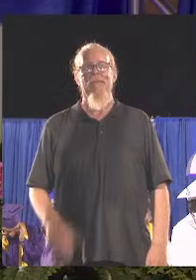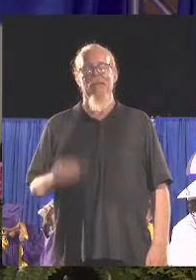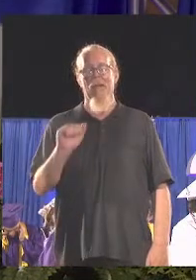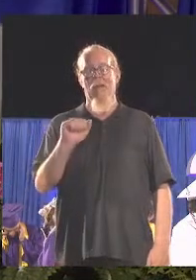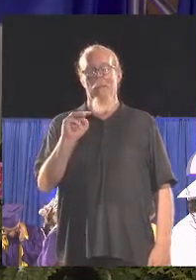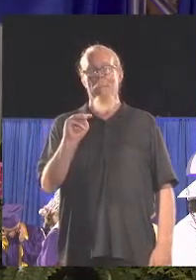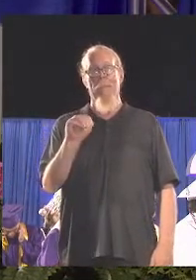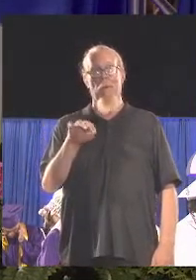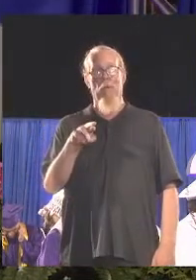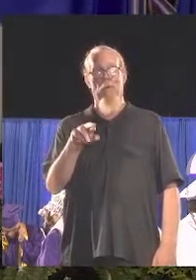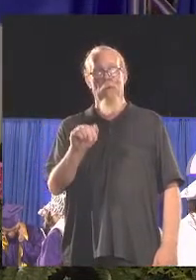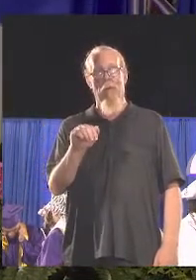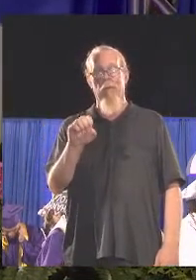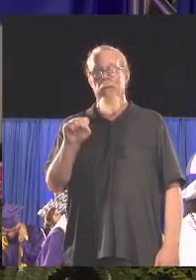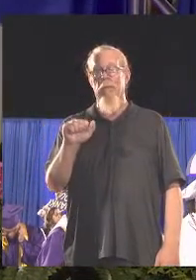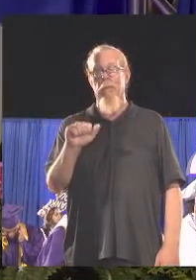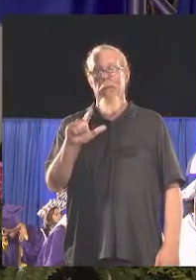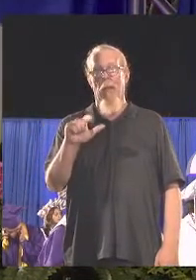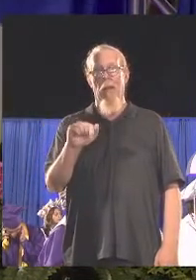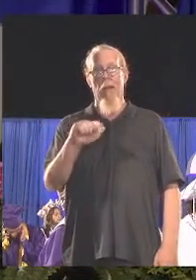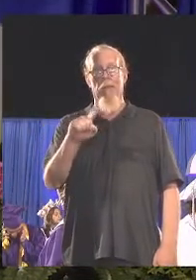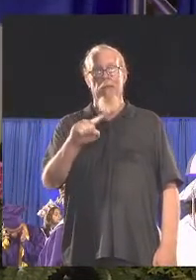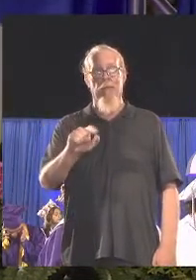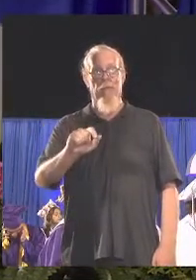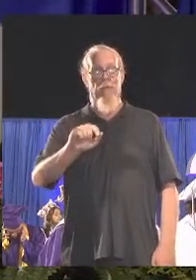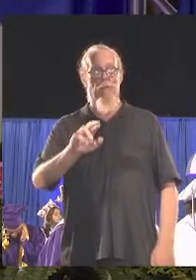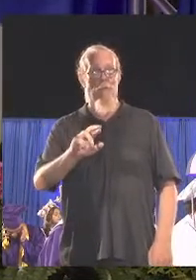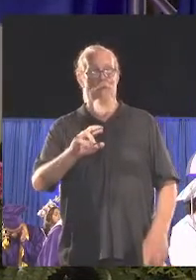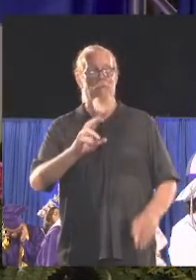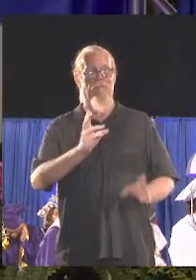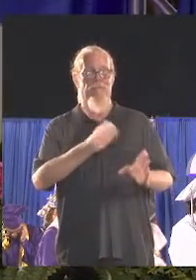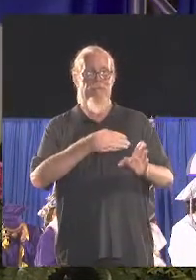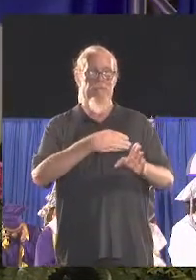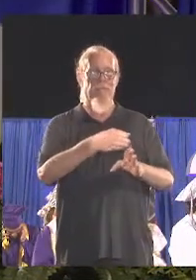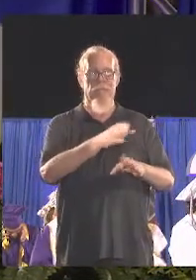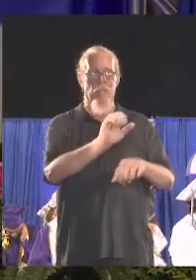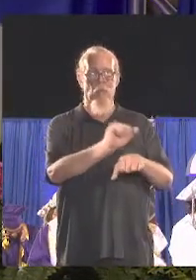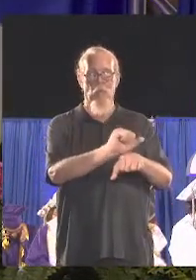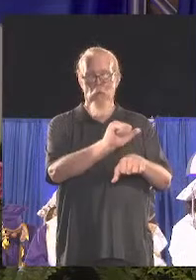Amira Salazar, pursuing a career in photography.